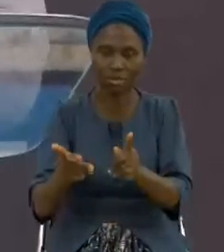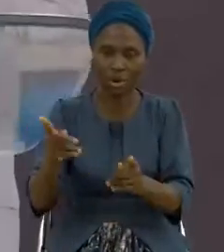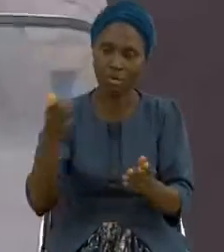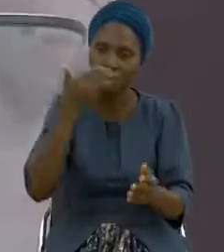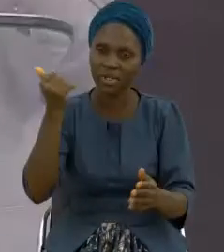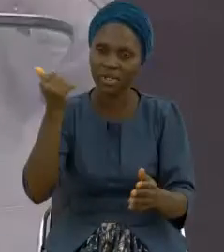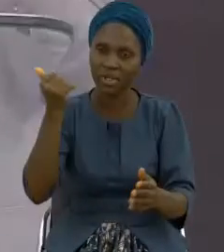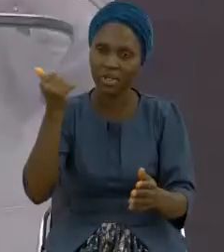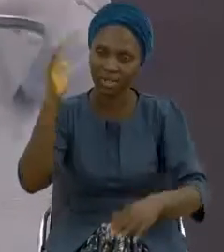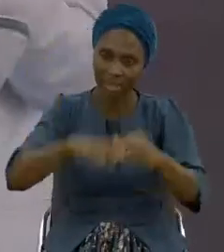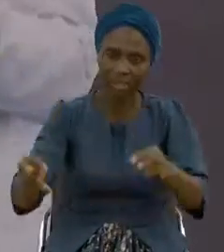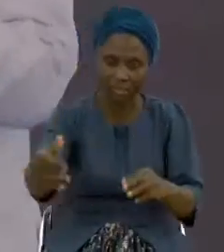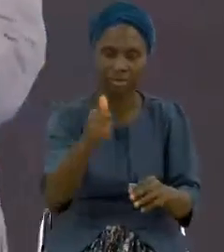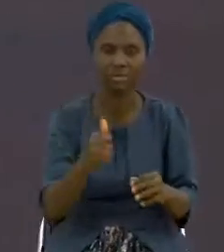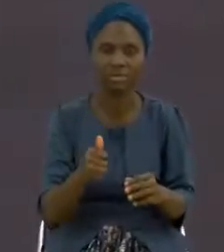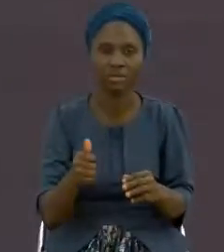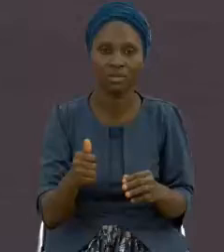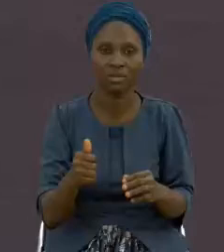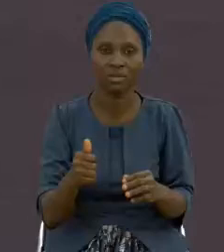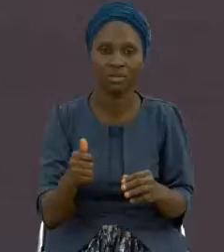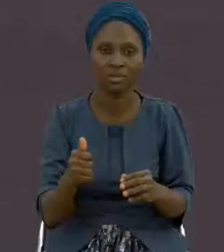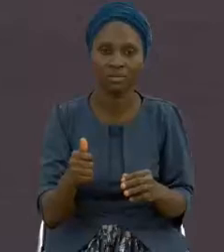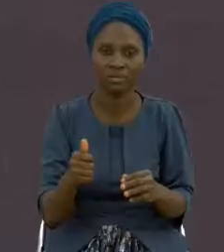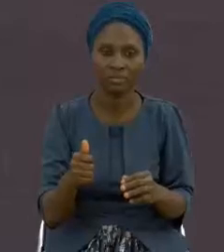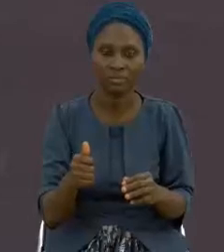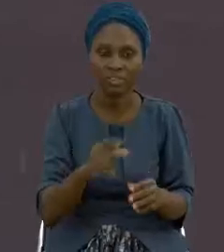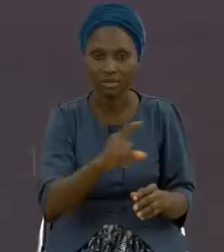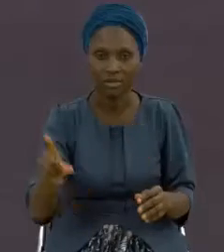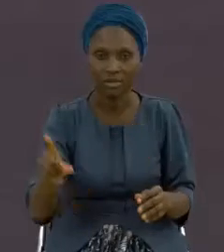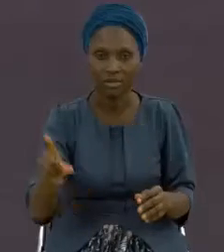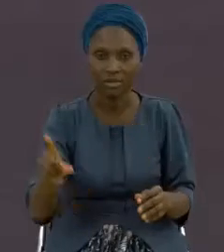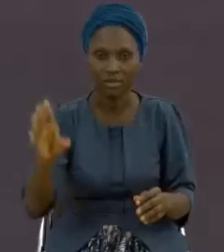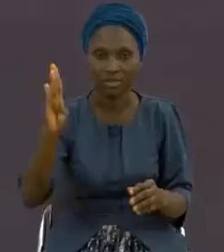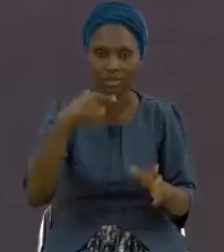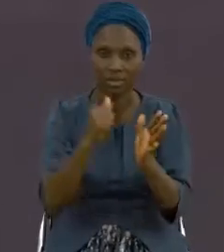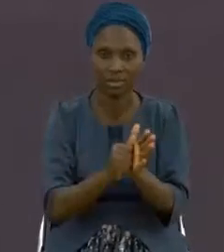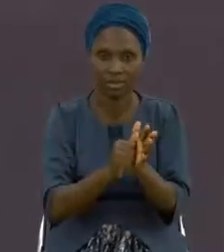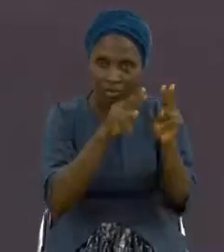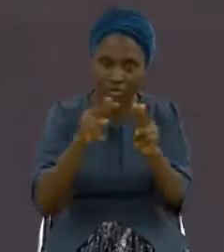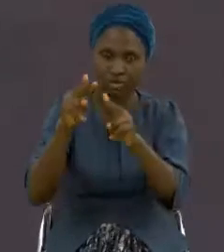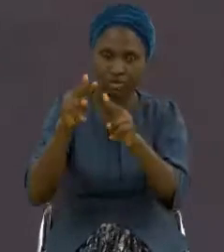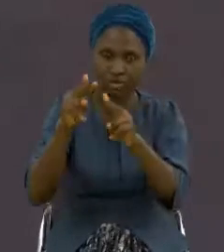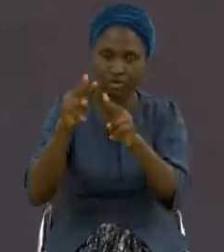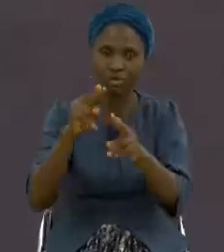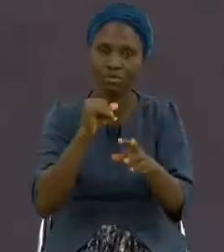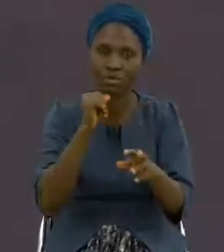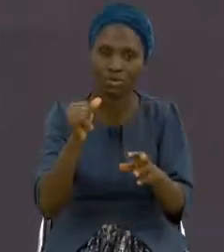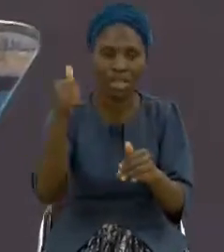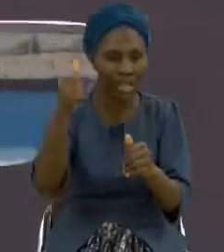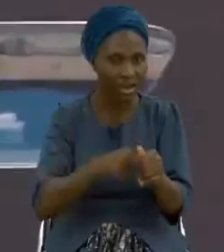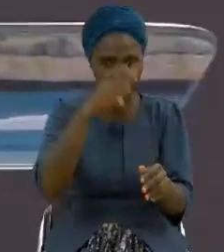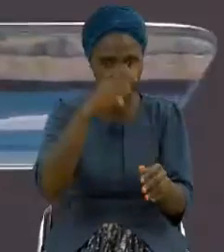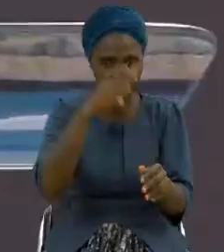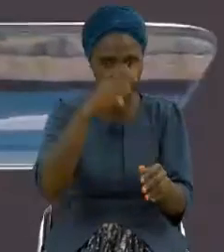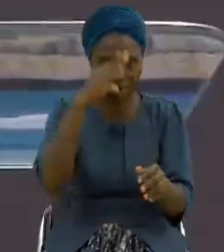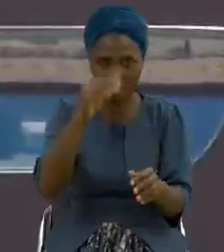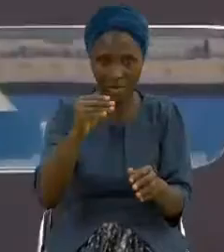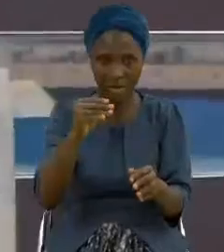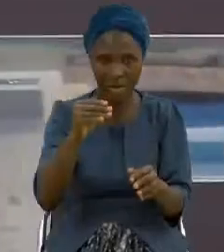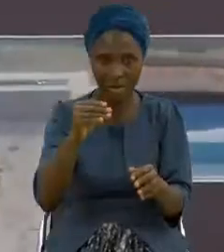Verse 4 says, look not every man on his own things. You see, we